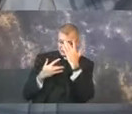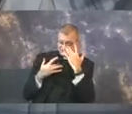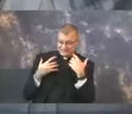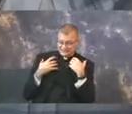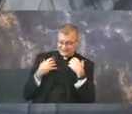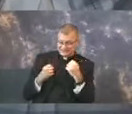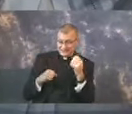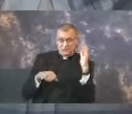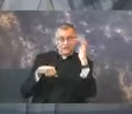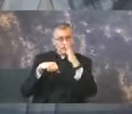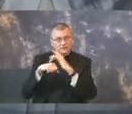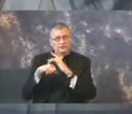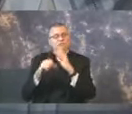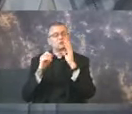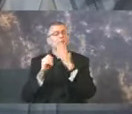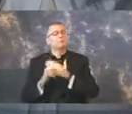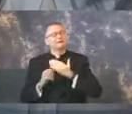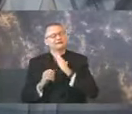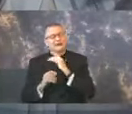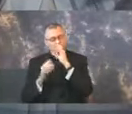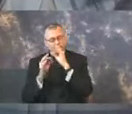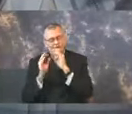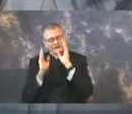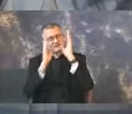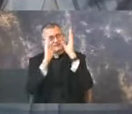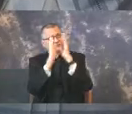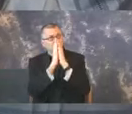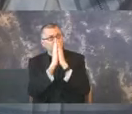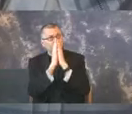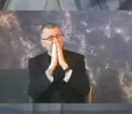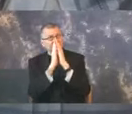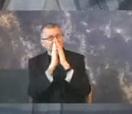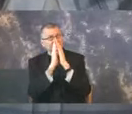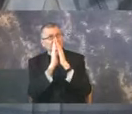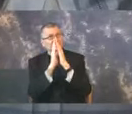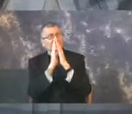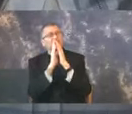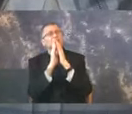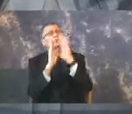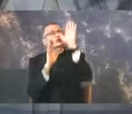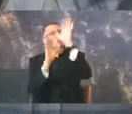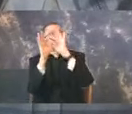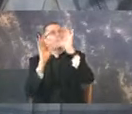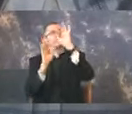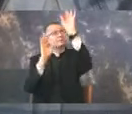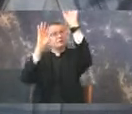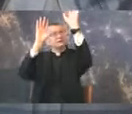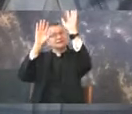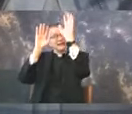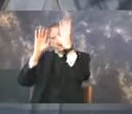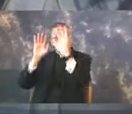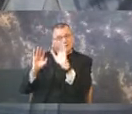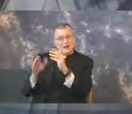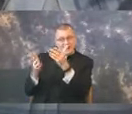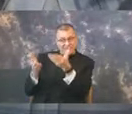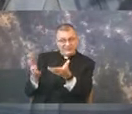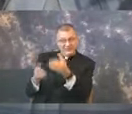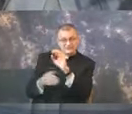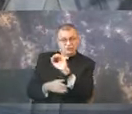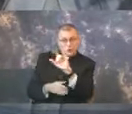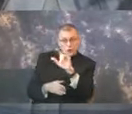to the prayer of faith. Send forth from the heavens, we pray, your Holy Spirit, the Paraclete, upon this oil in all its richness, which you